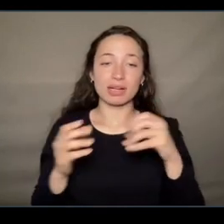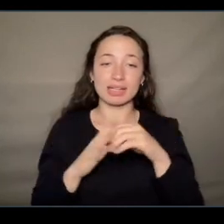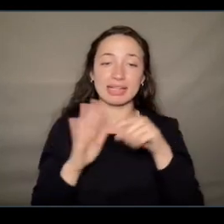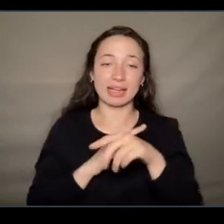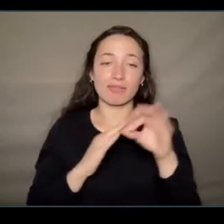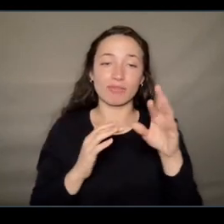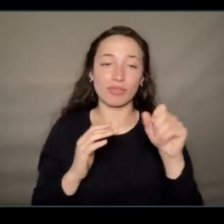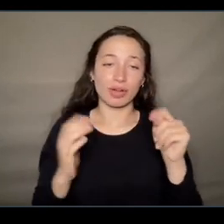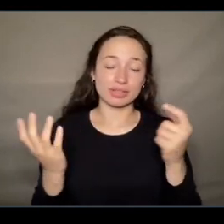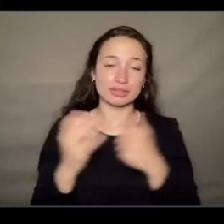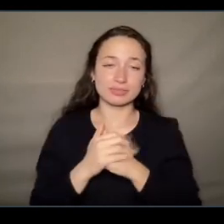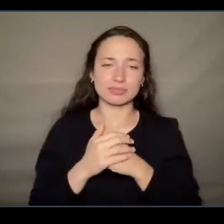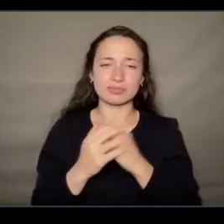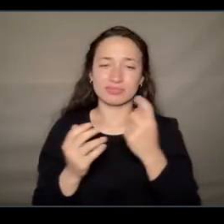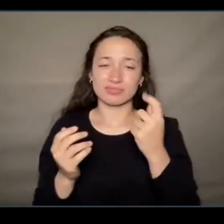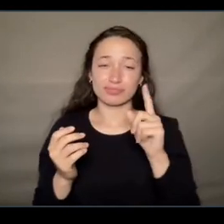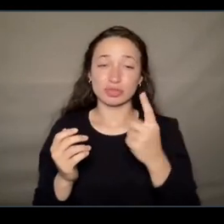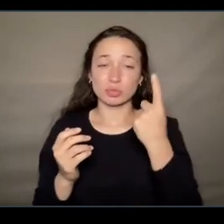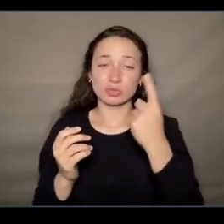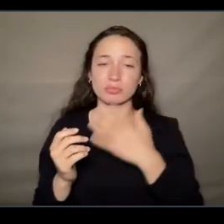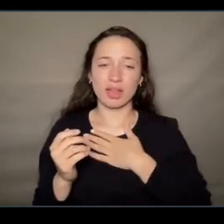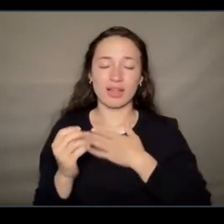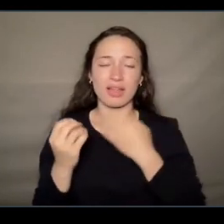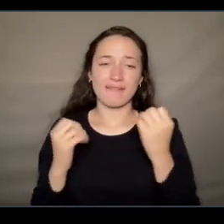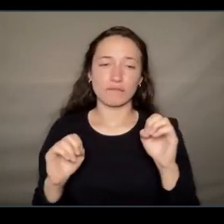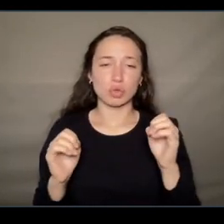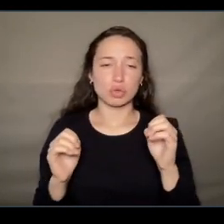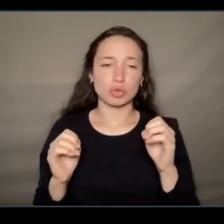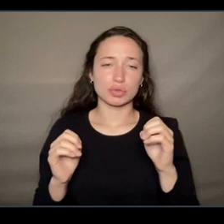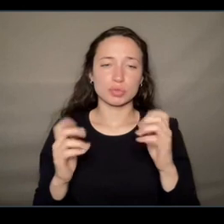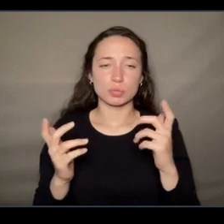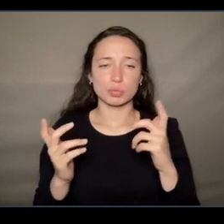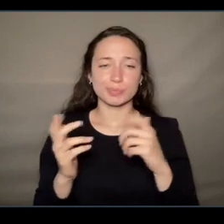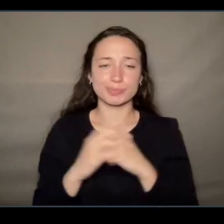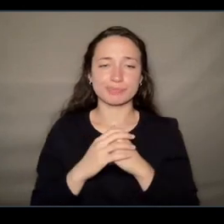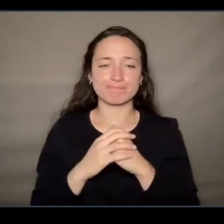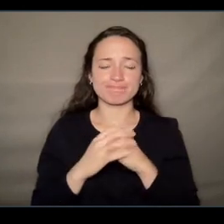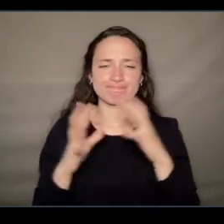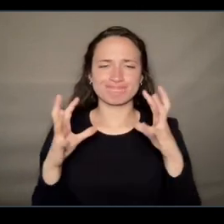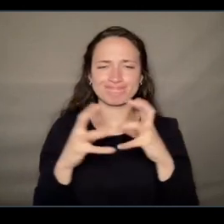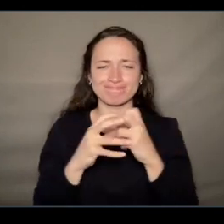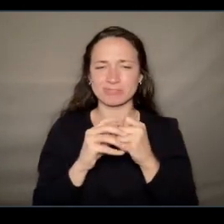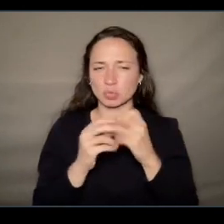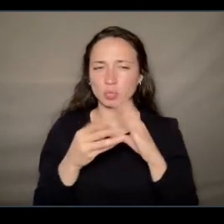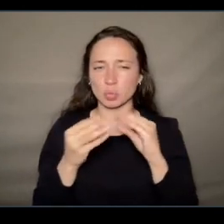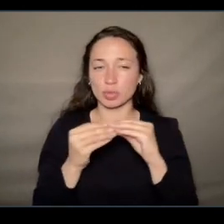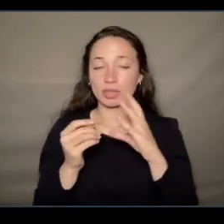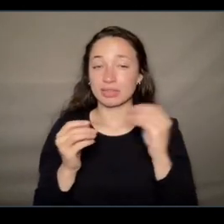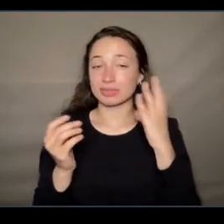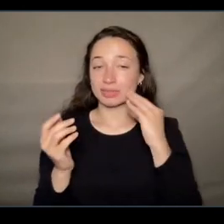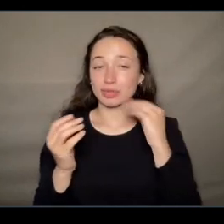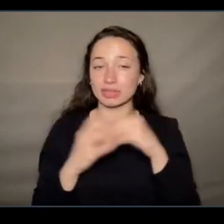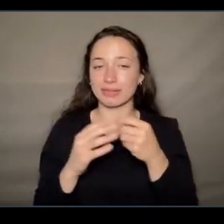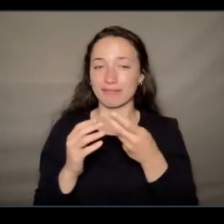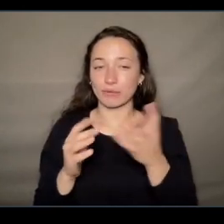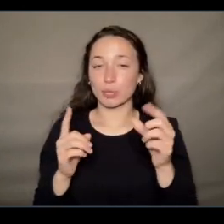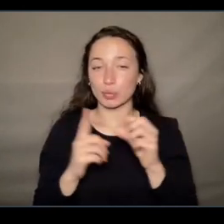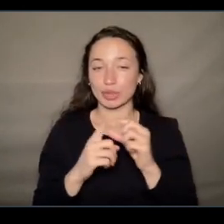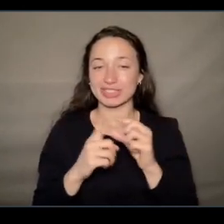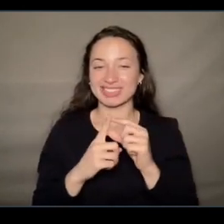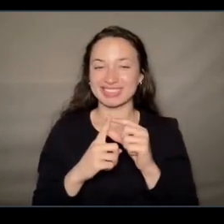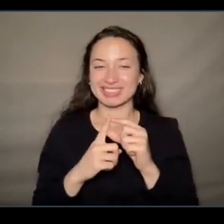Killing Frost. The first one was my effort to condense a story